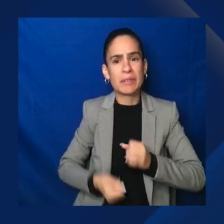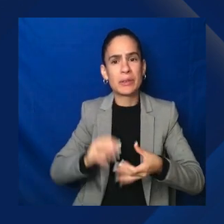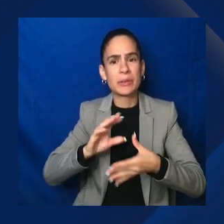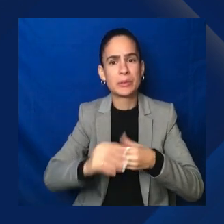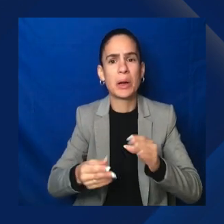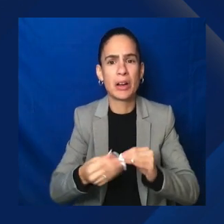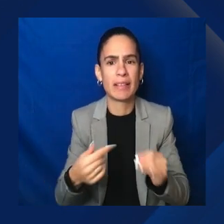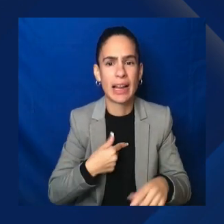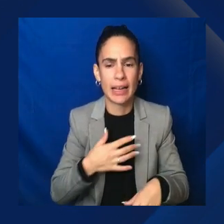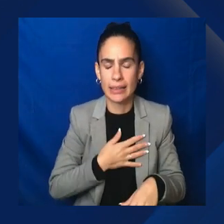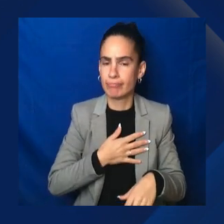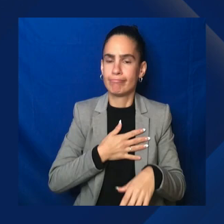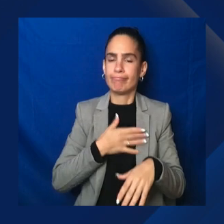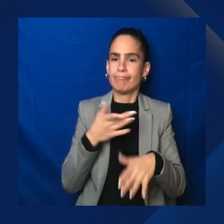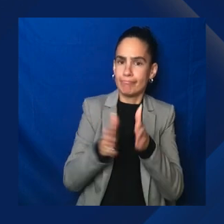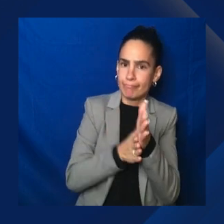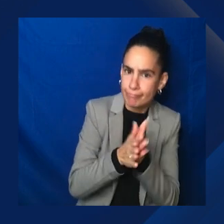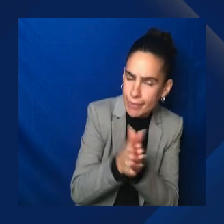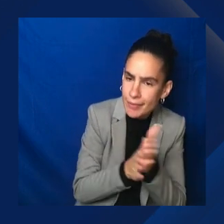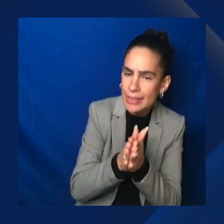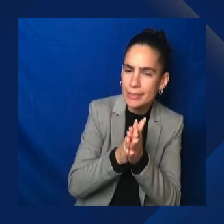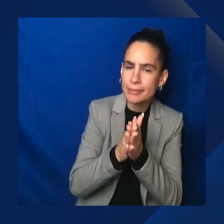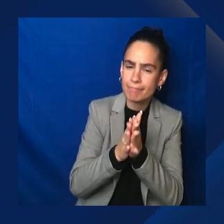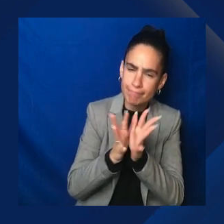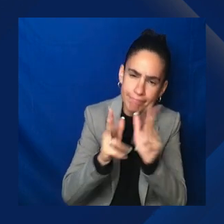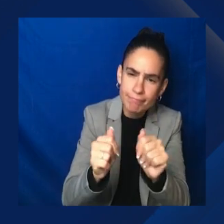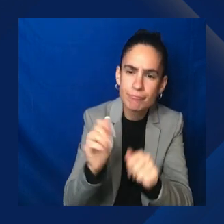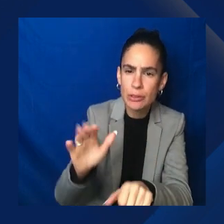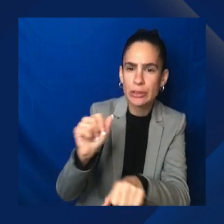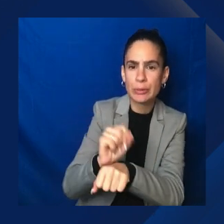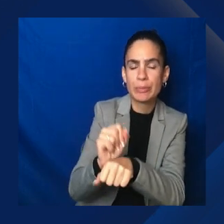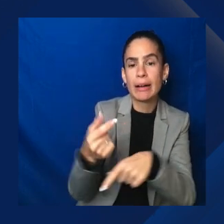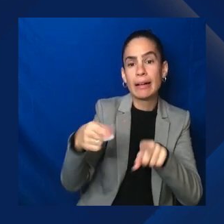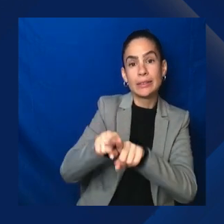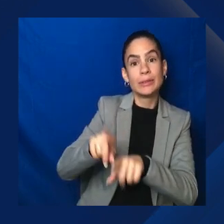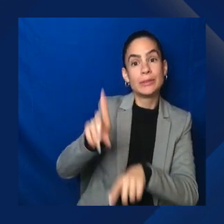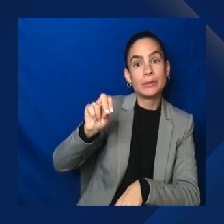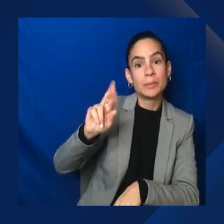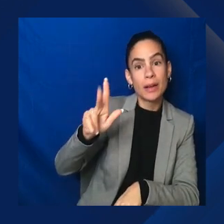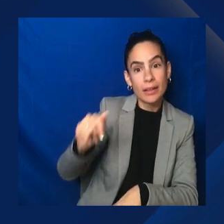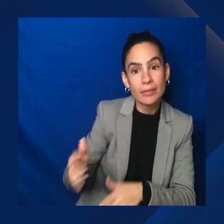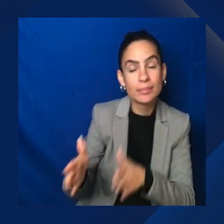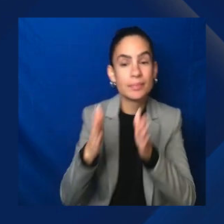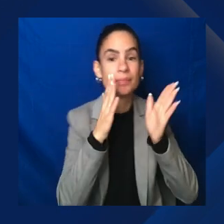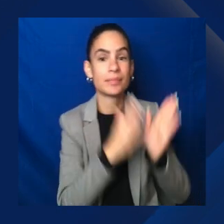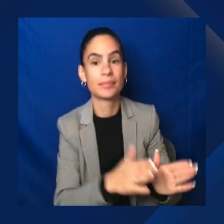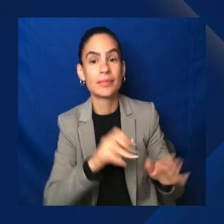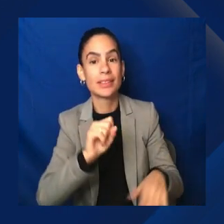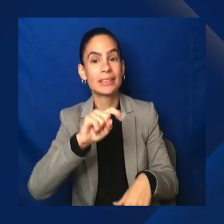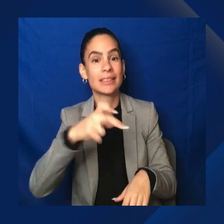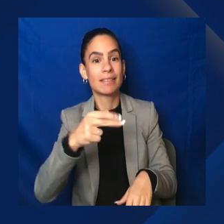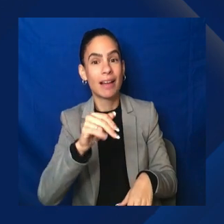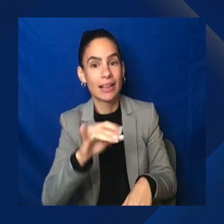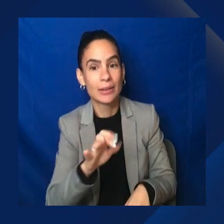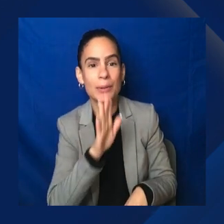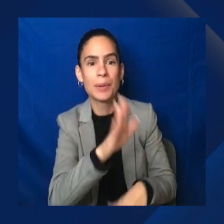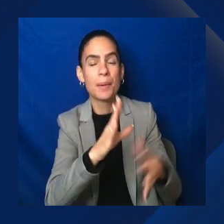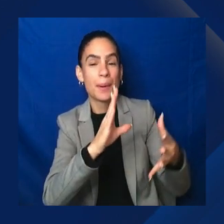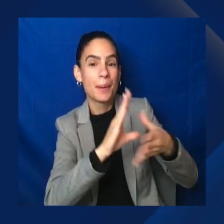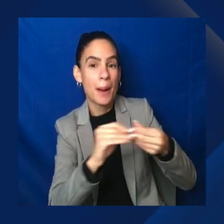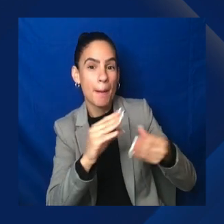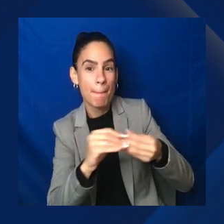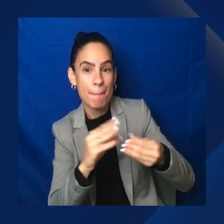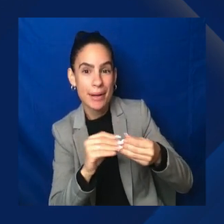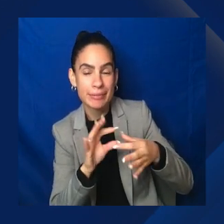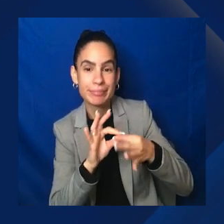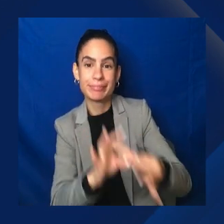now as a doula. Vanessa, your comments on what it's like for women on tribal, in our First